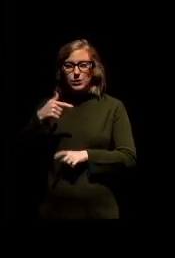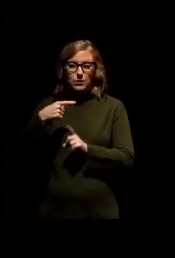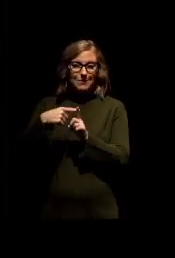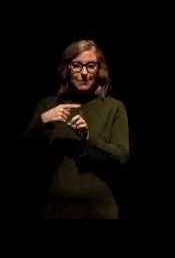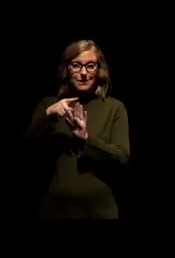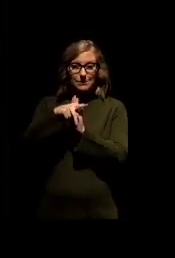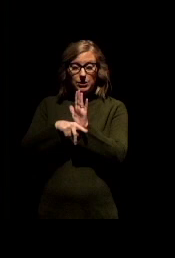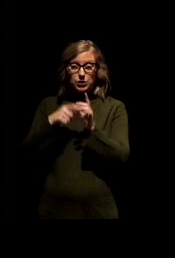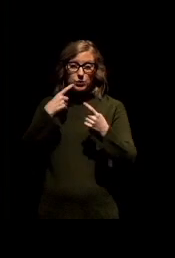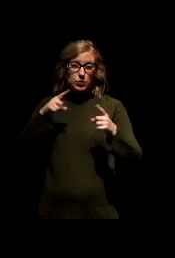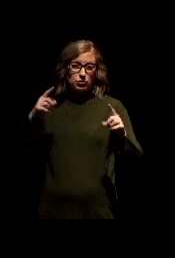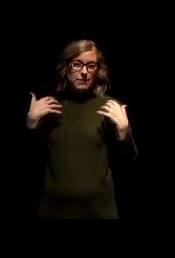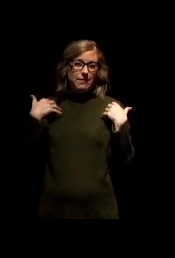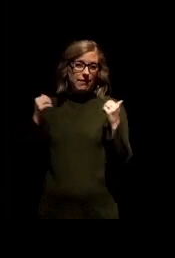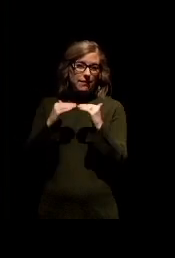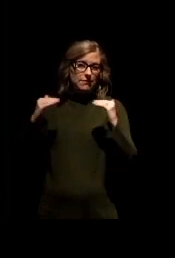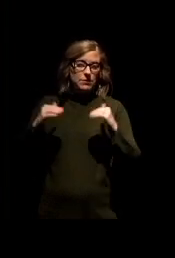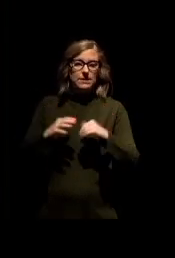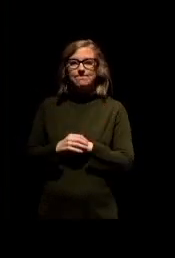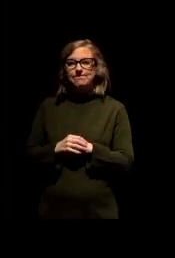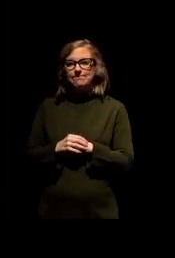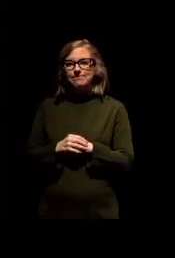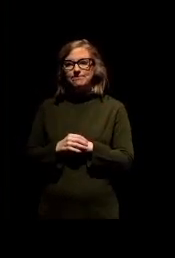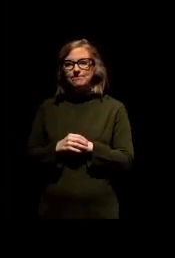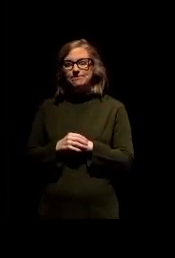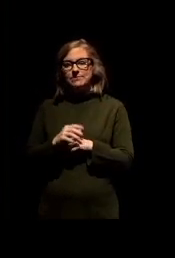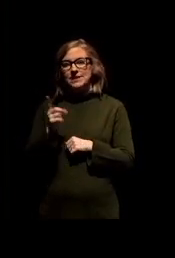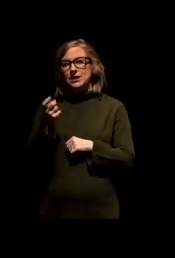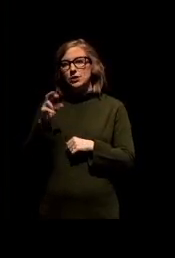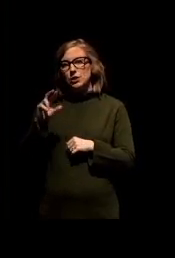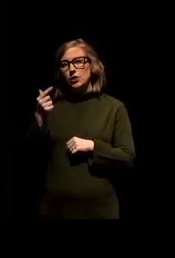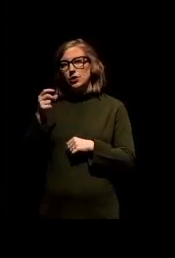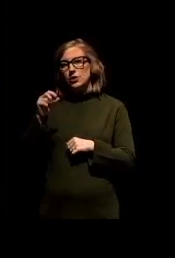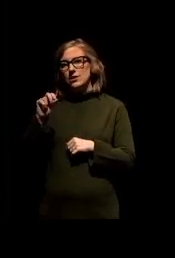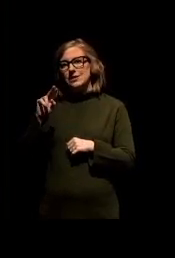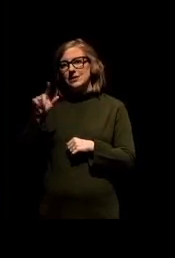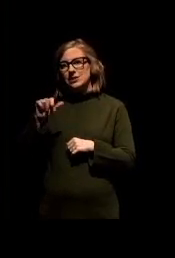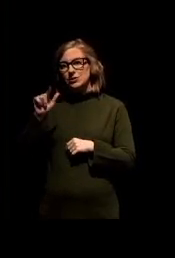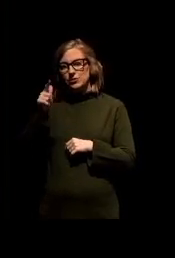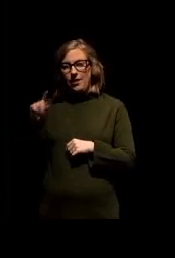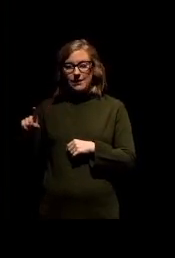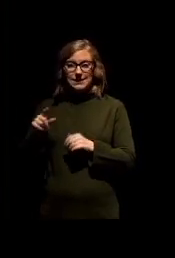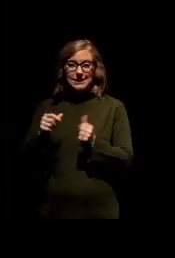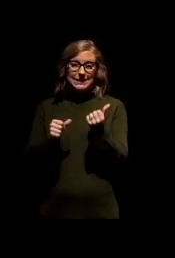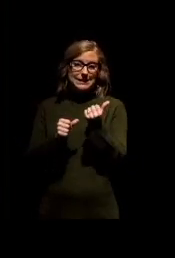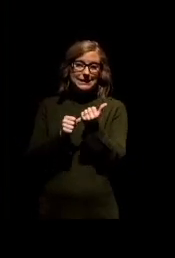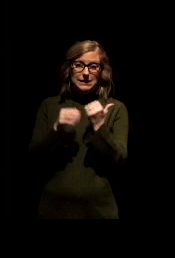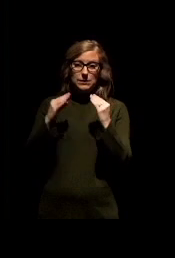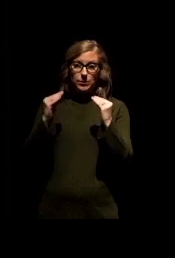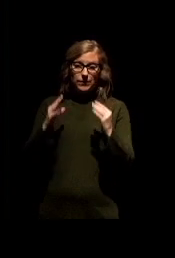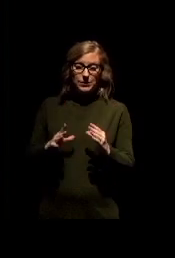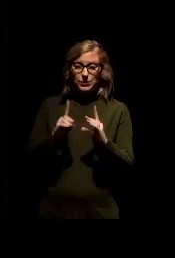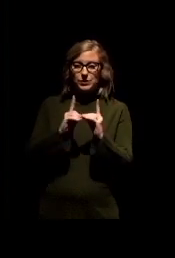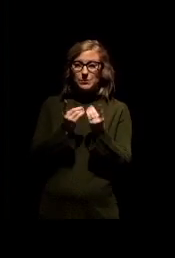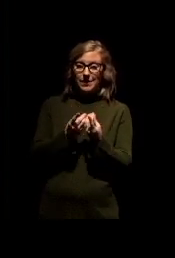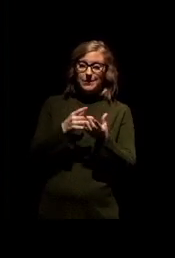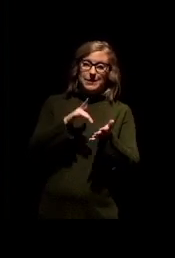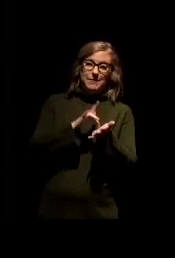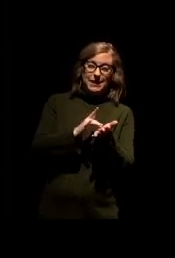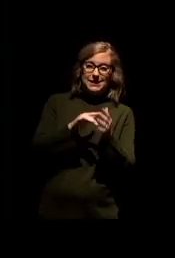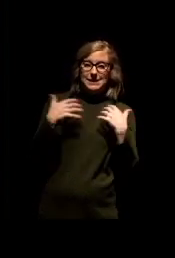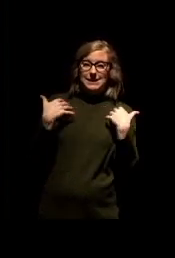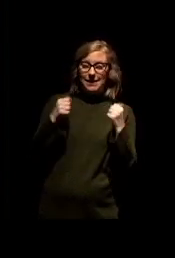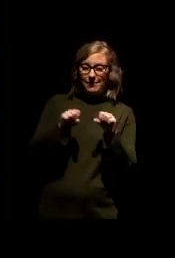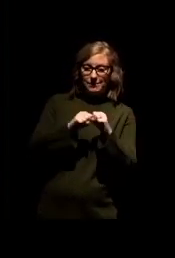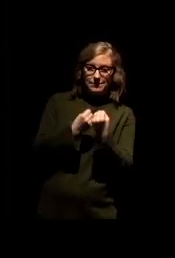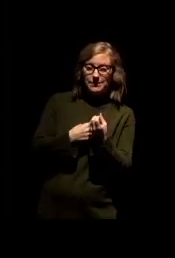Equity. Dr. Gonzalez is an assistant professor in the Department of Medicine, Health and Society, the Department of Health Policy,